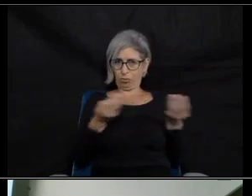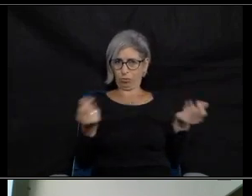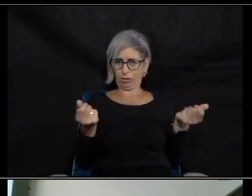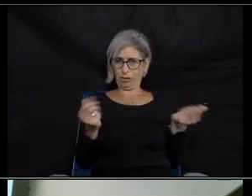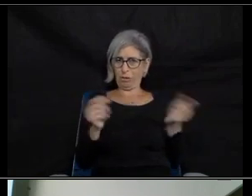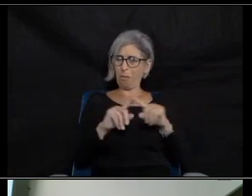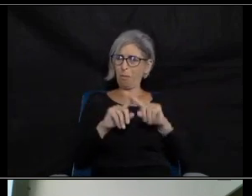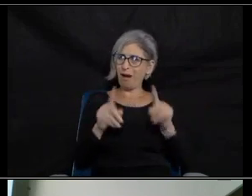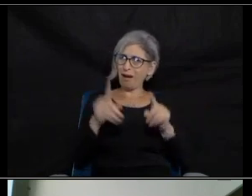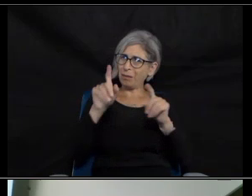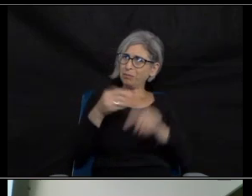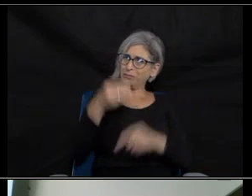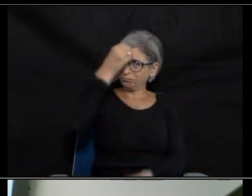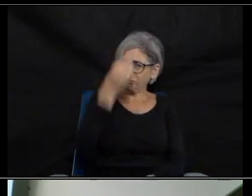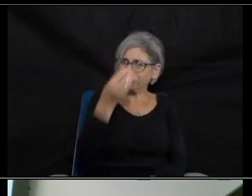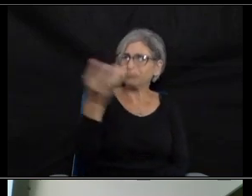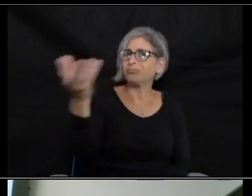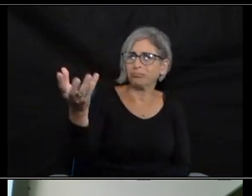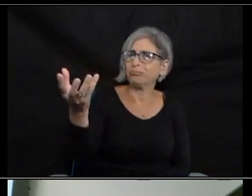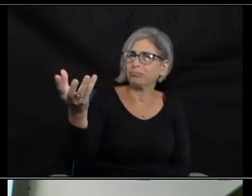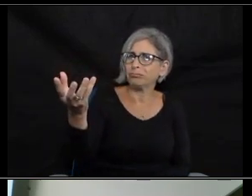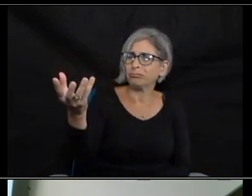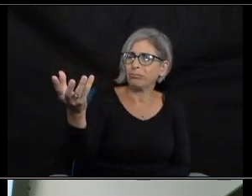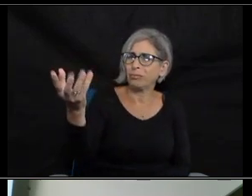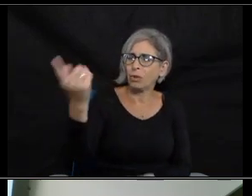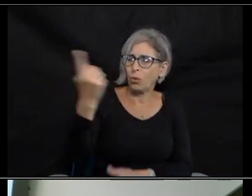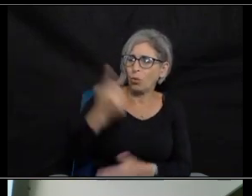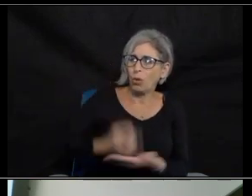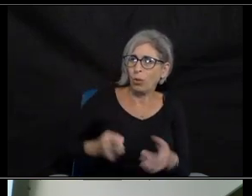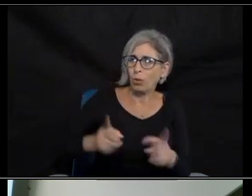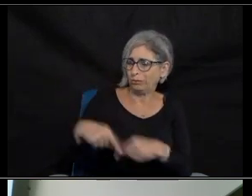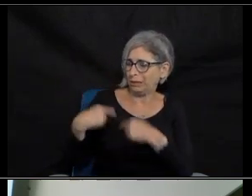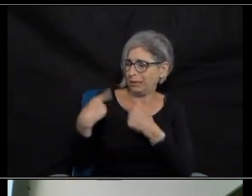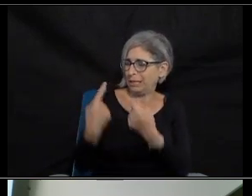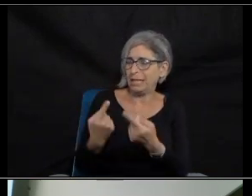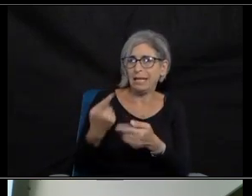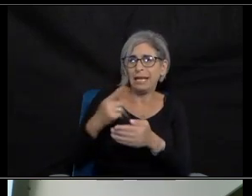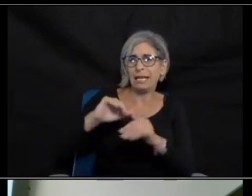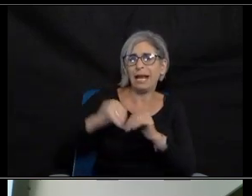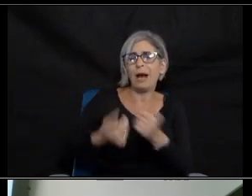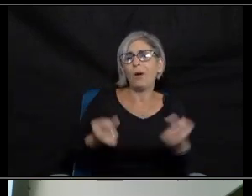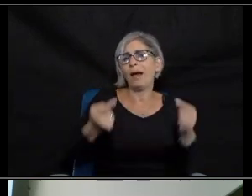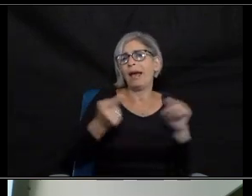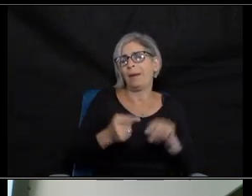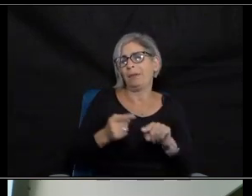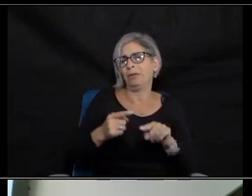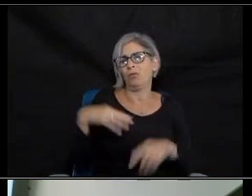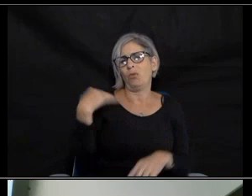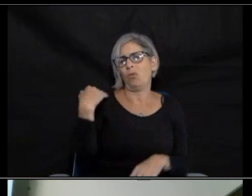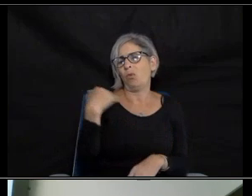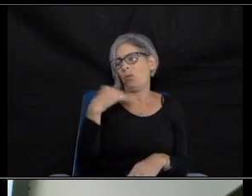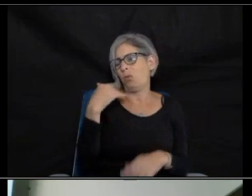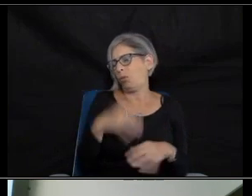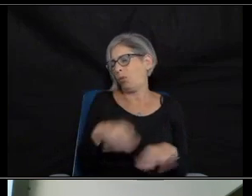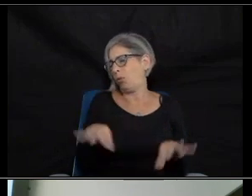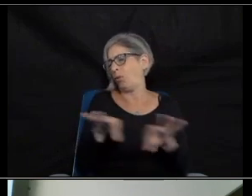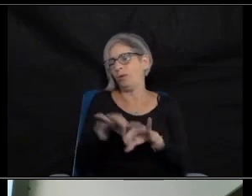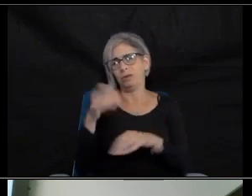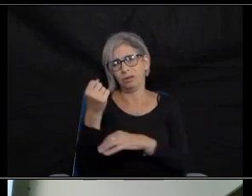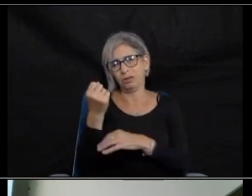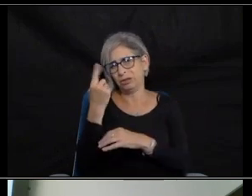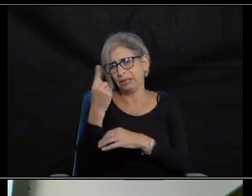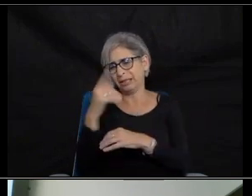I have to tell you what it is we did and how it is we got here. It's essential that we understand how we